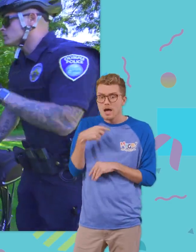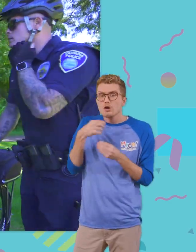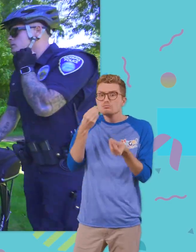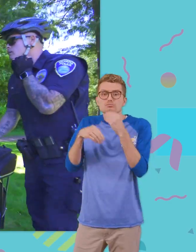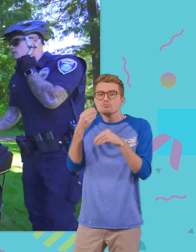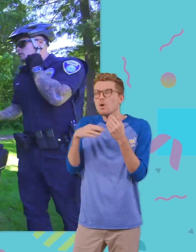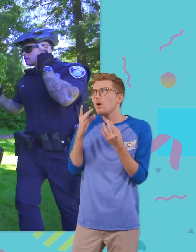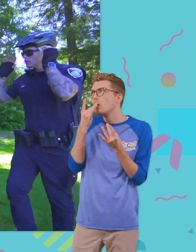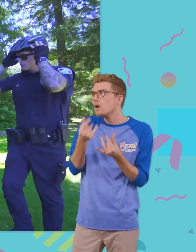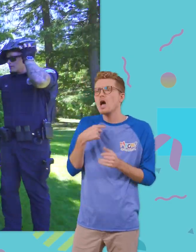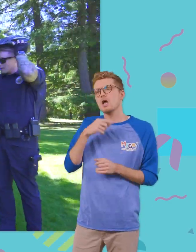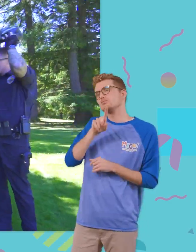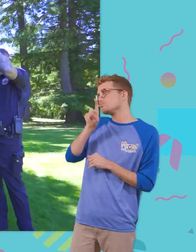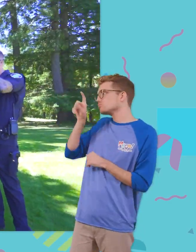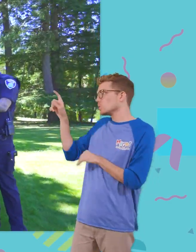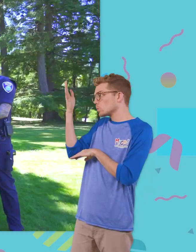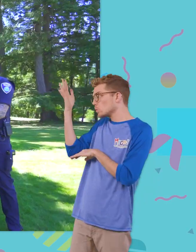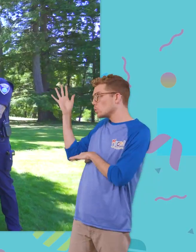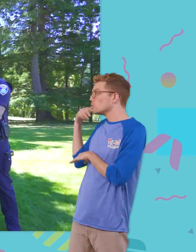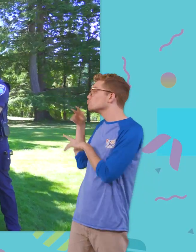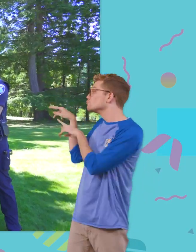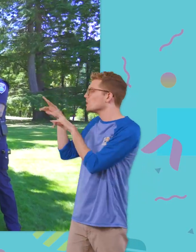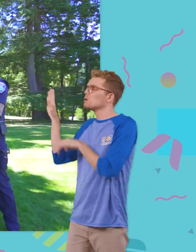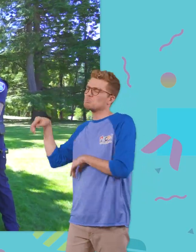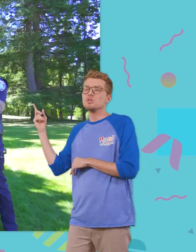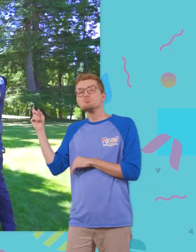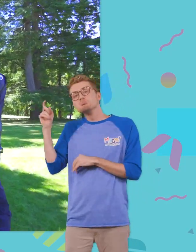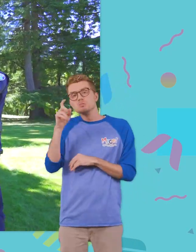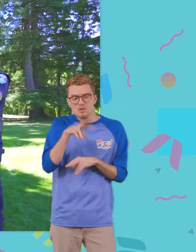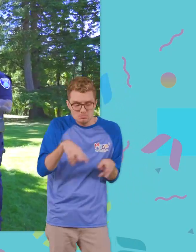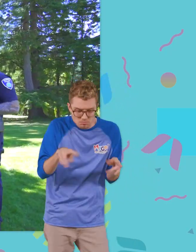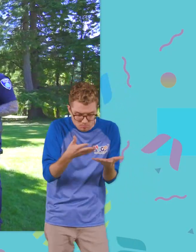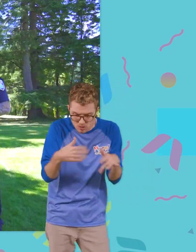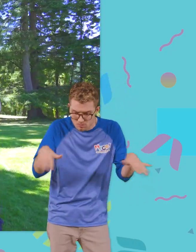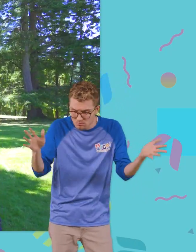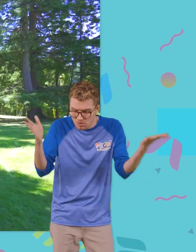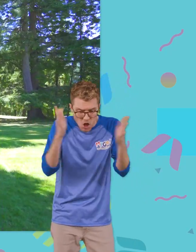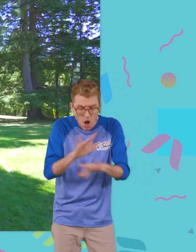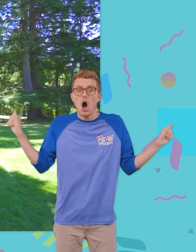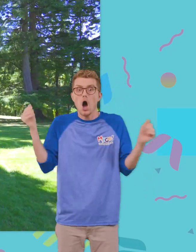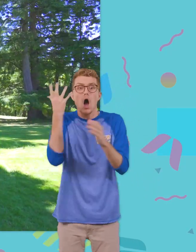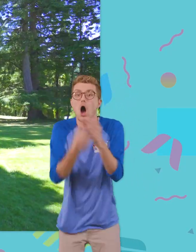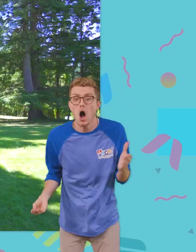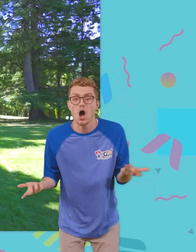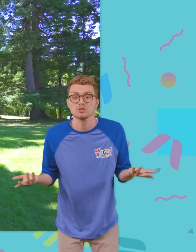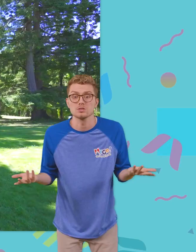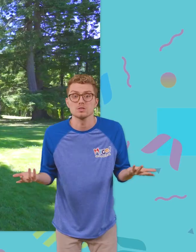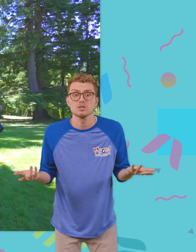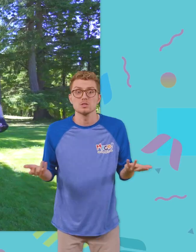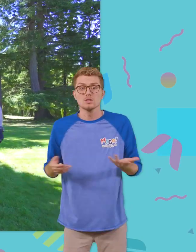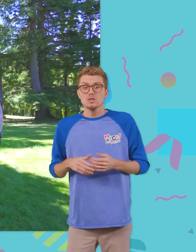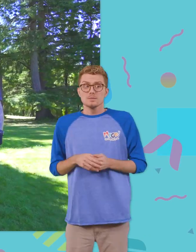I was eating it and it was so good. And then I went over here and then I looked at some plants and then I came back here and it was all